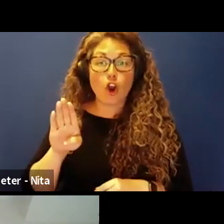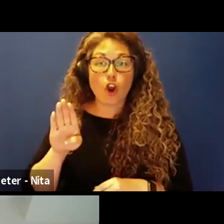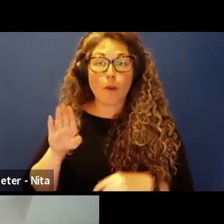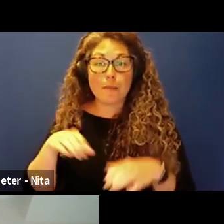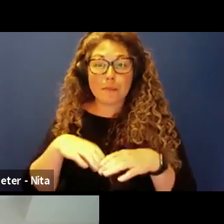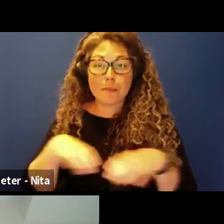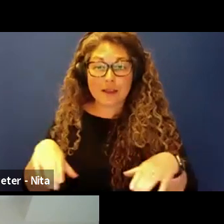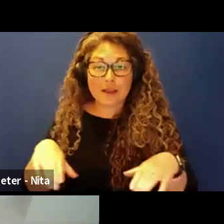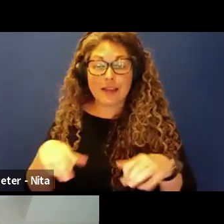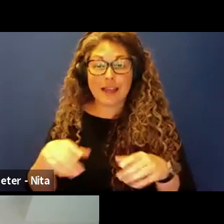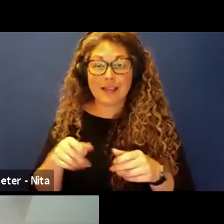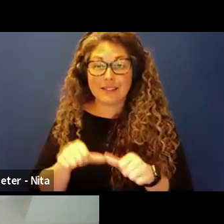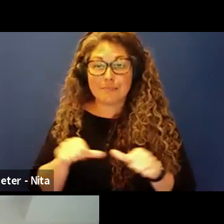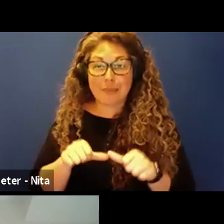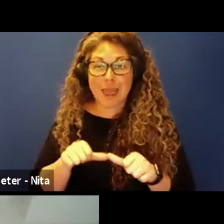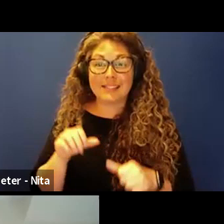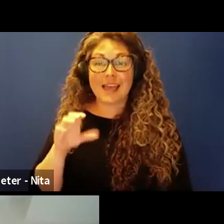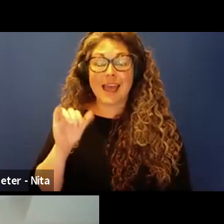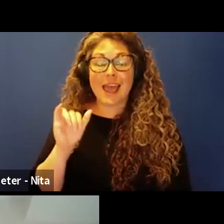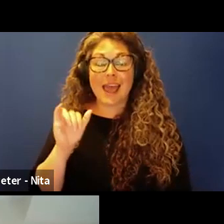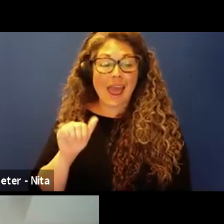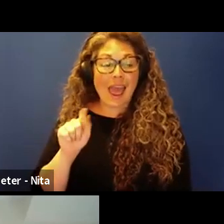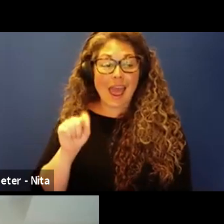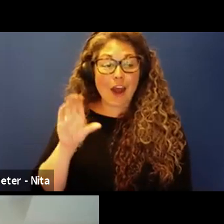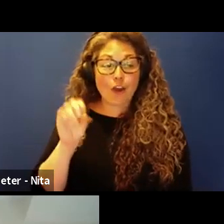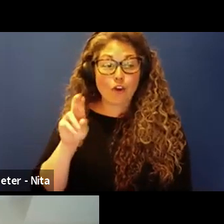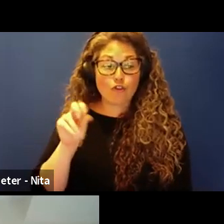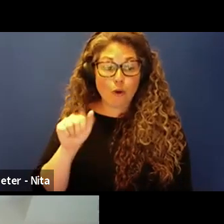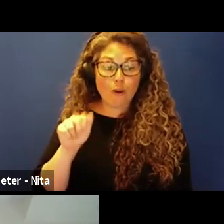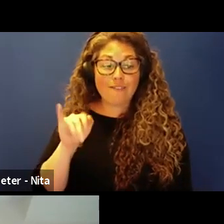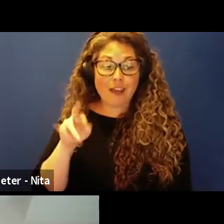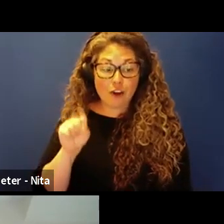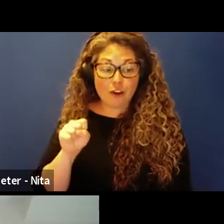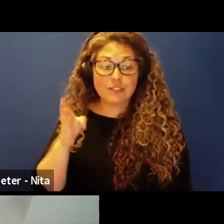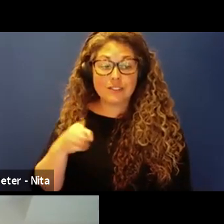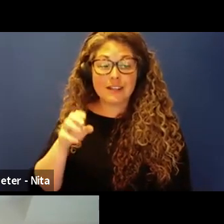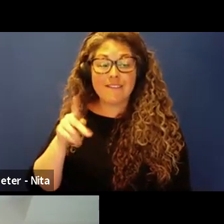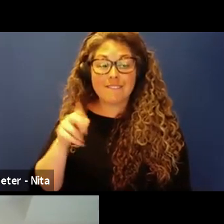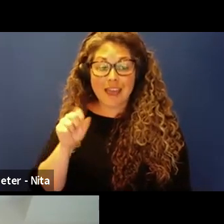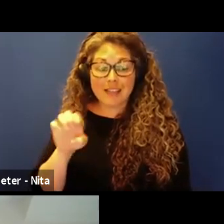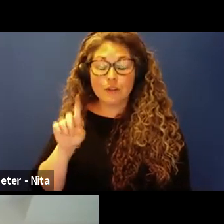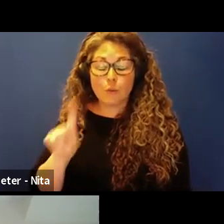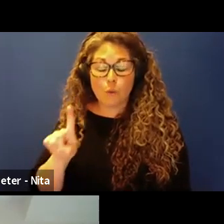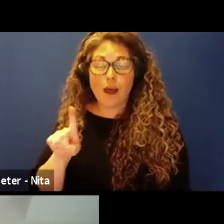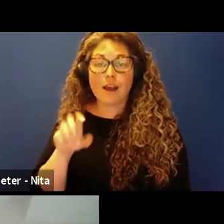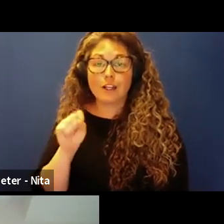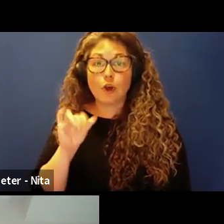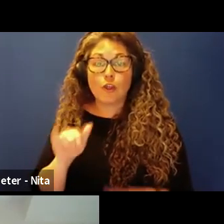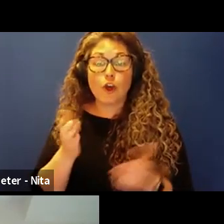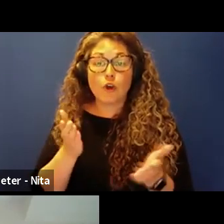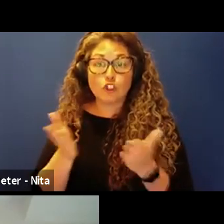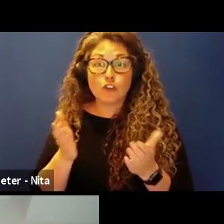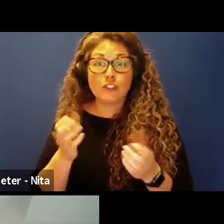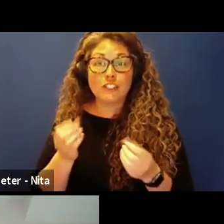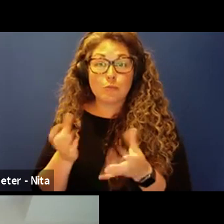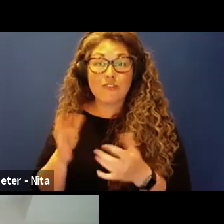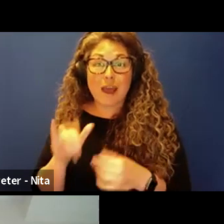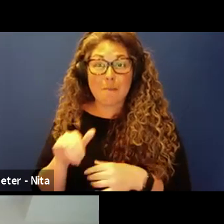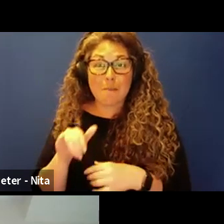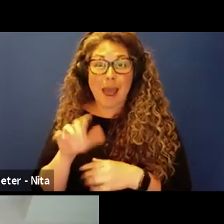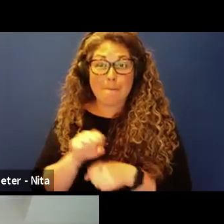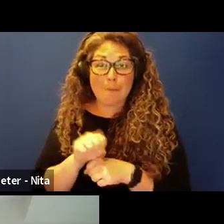coronavirus.dc.gov/phase1. Barbershops and hair salons may operate as follows. Services may be provided by appointment only. Stations